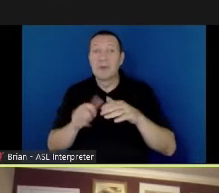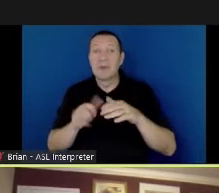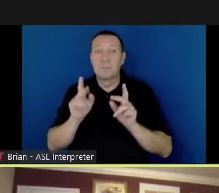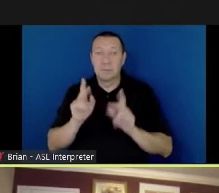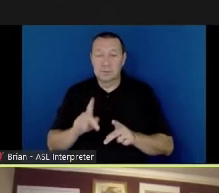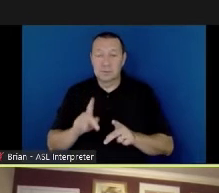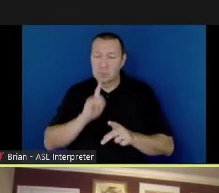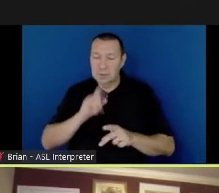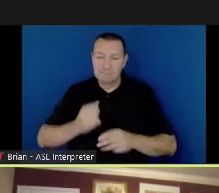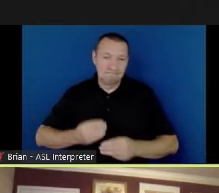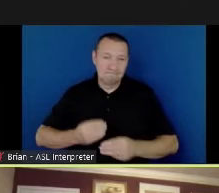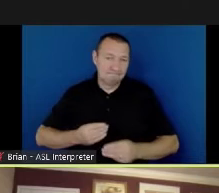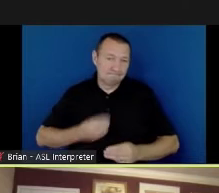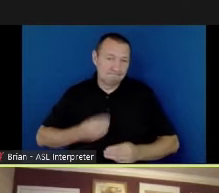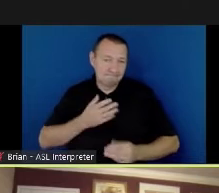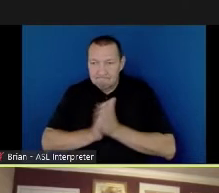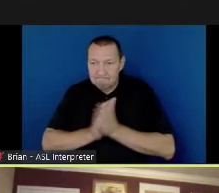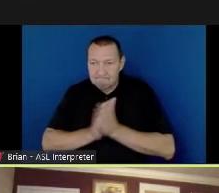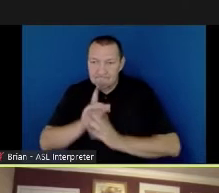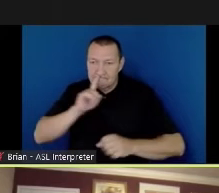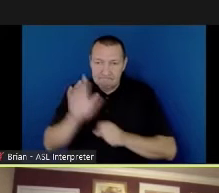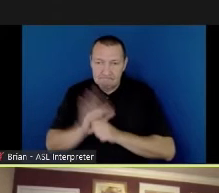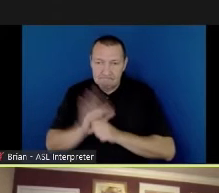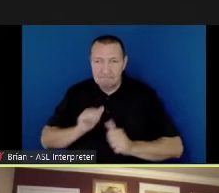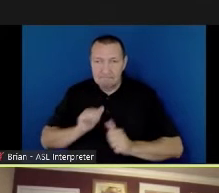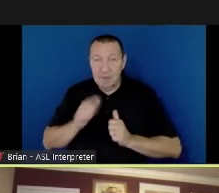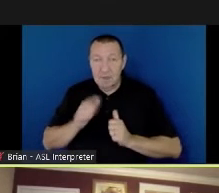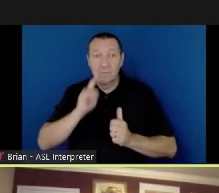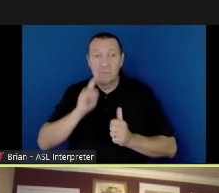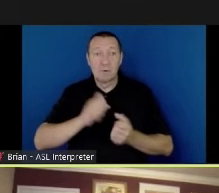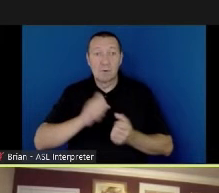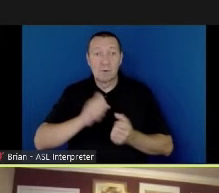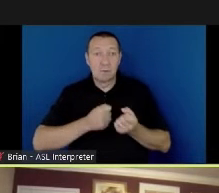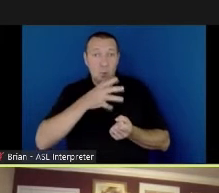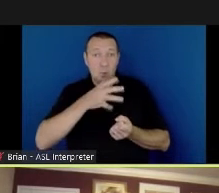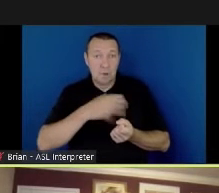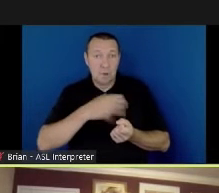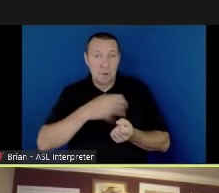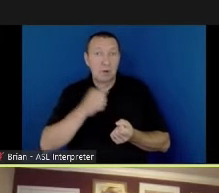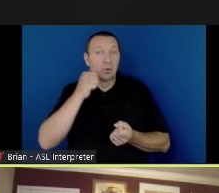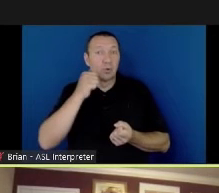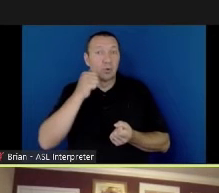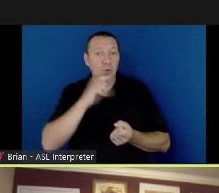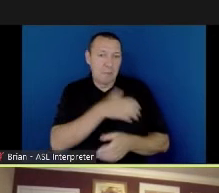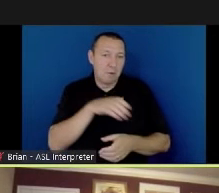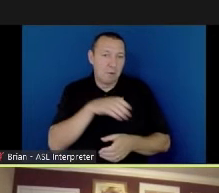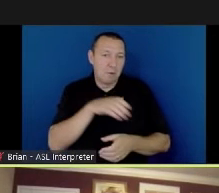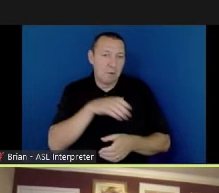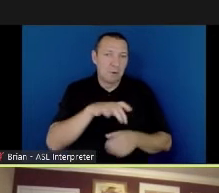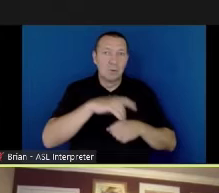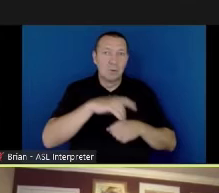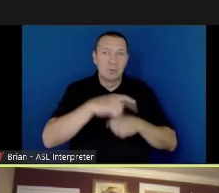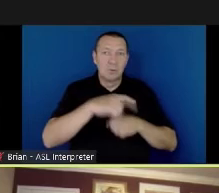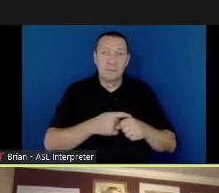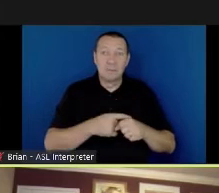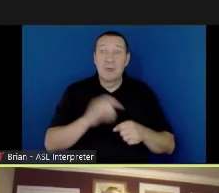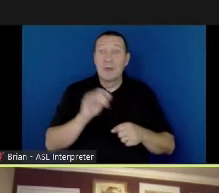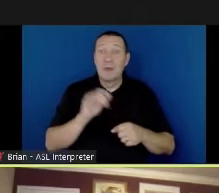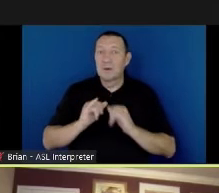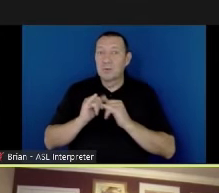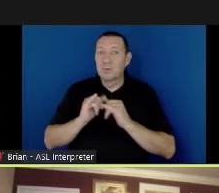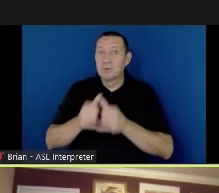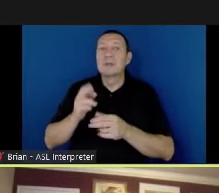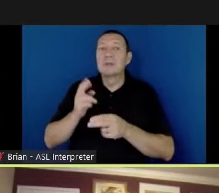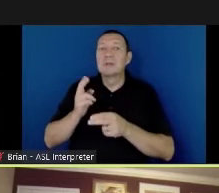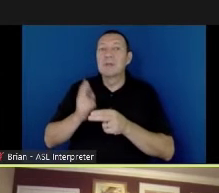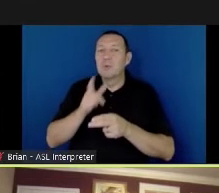passionate commitment to women and girls empowerment around the world. This award is named after Kate